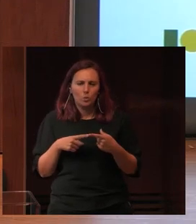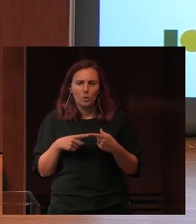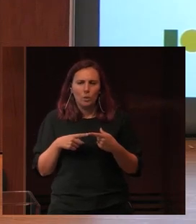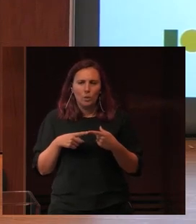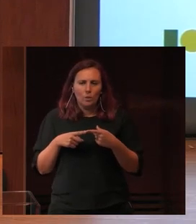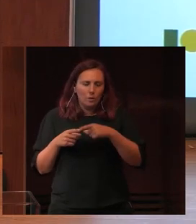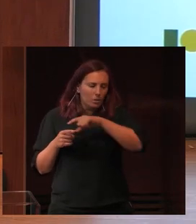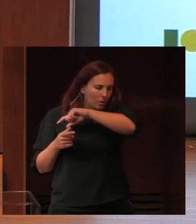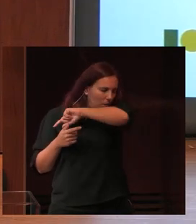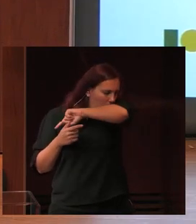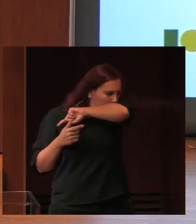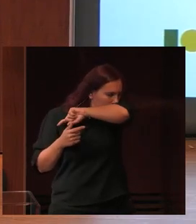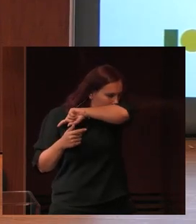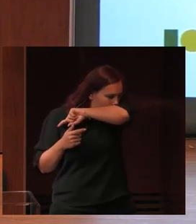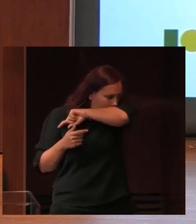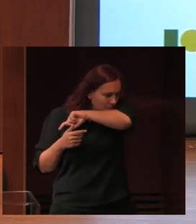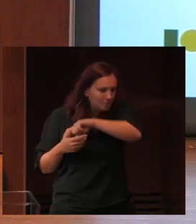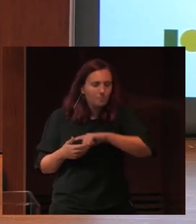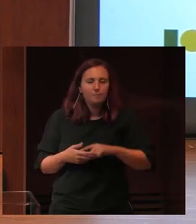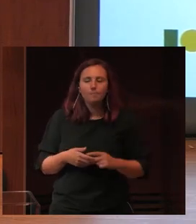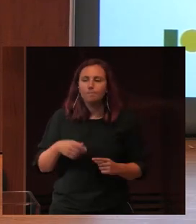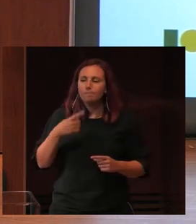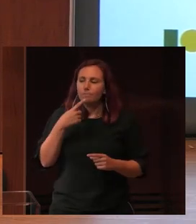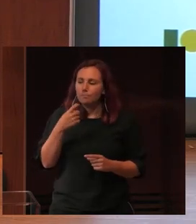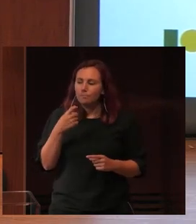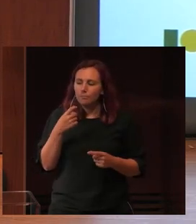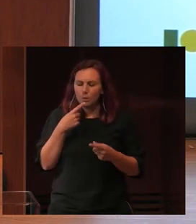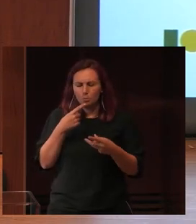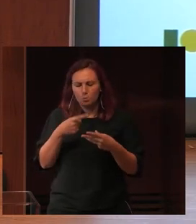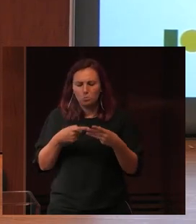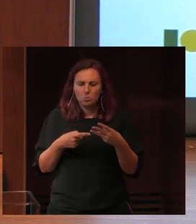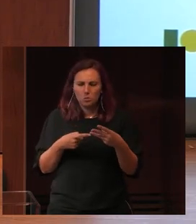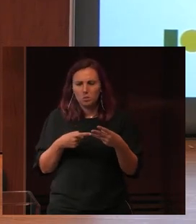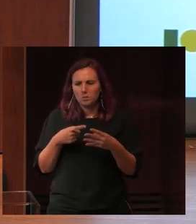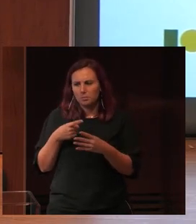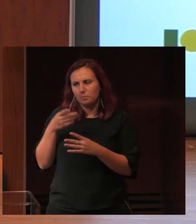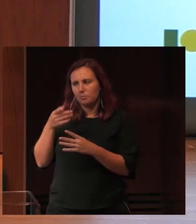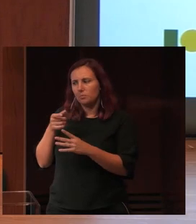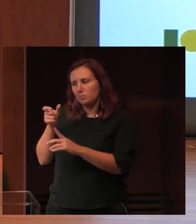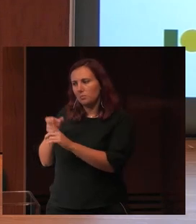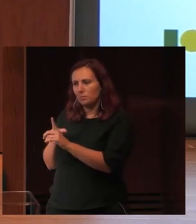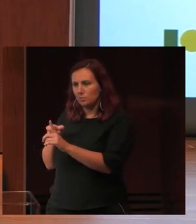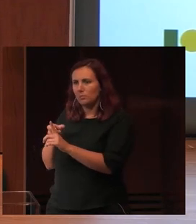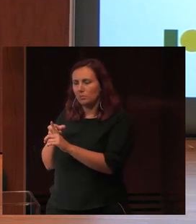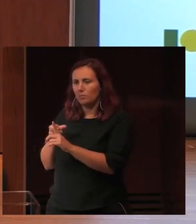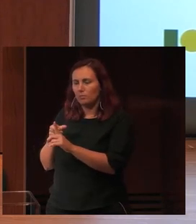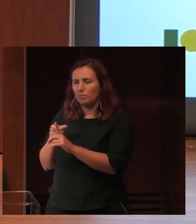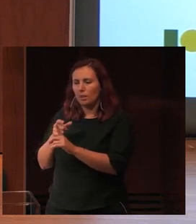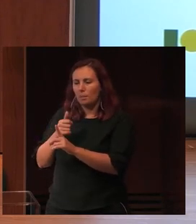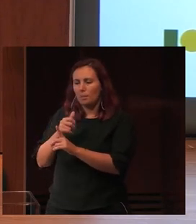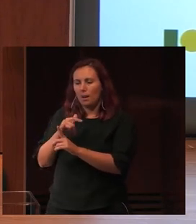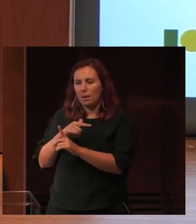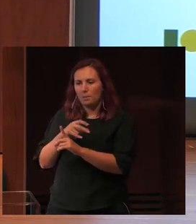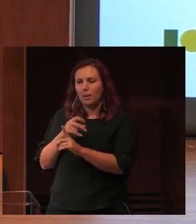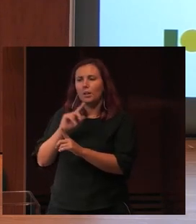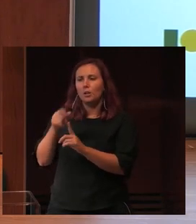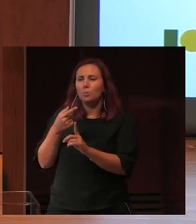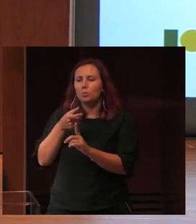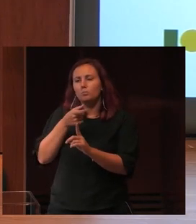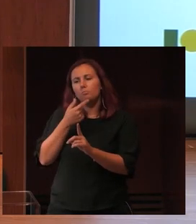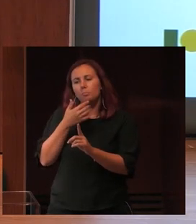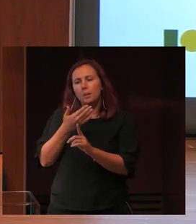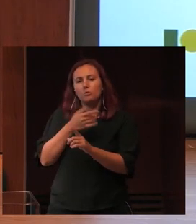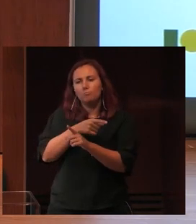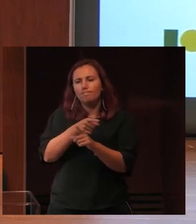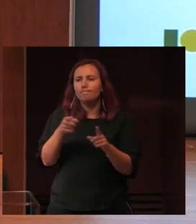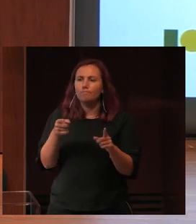I just ask three or four questions to Barbara, and then I call you, call the audience, to present your own